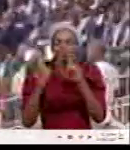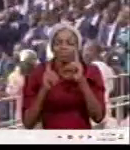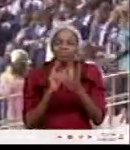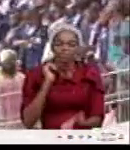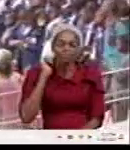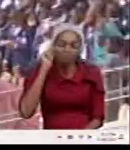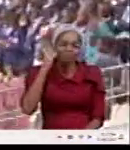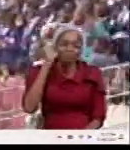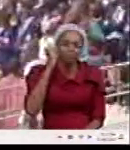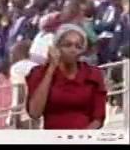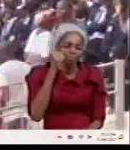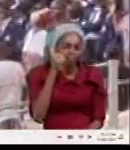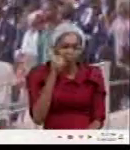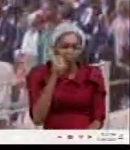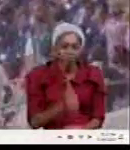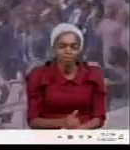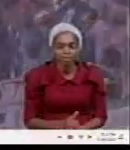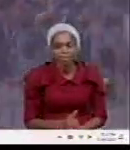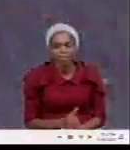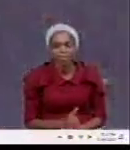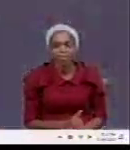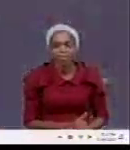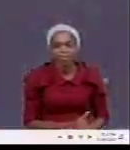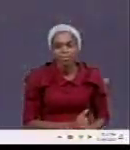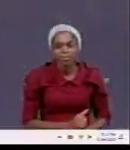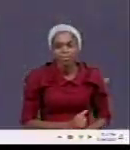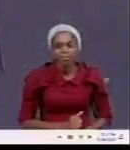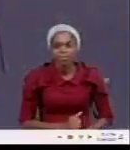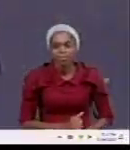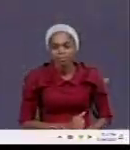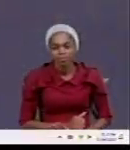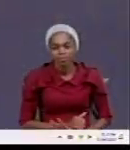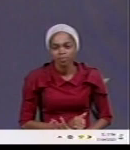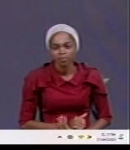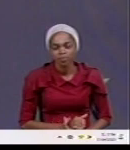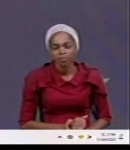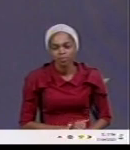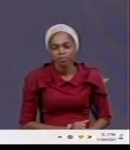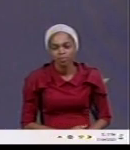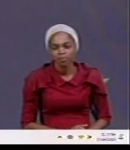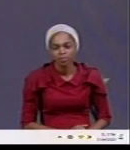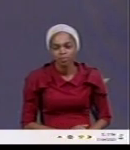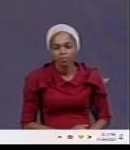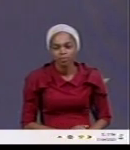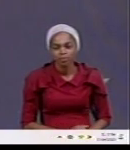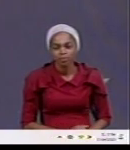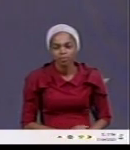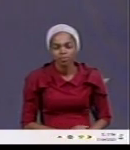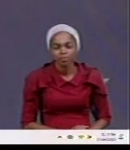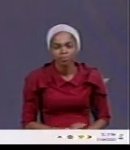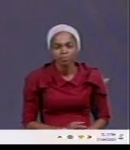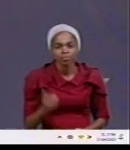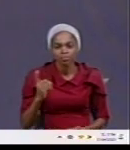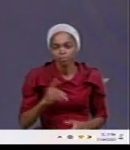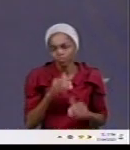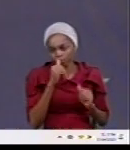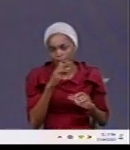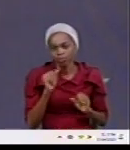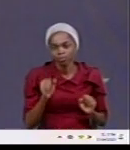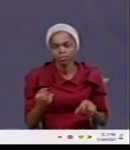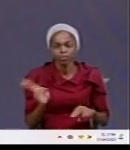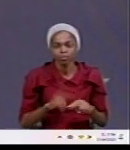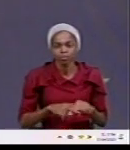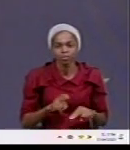God bless you. Let's be seated for a while. God bless you. God bless you. Let's be seated for a while. Once again, we very